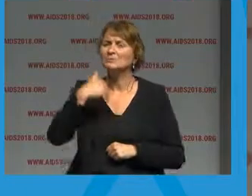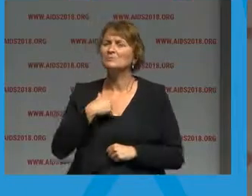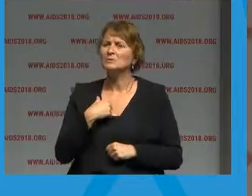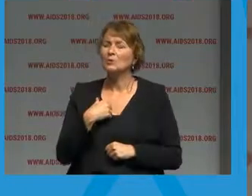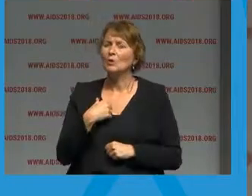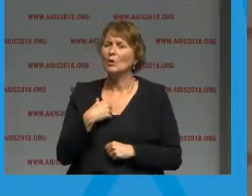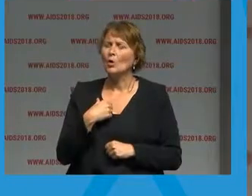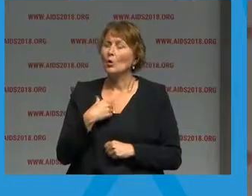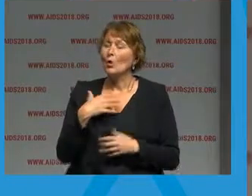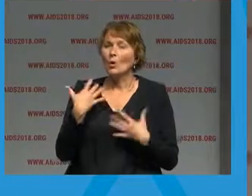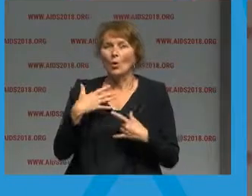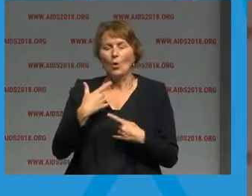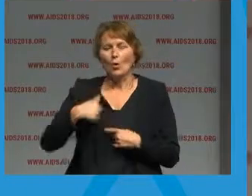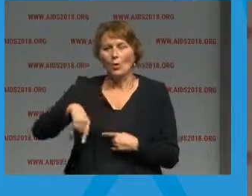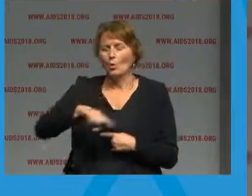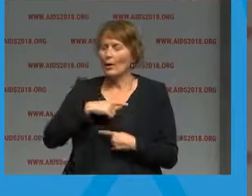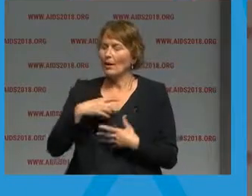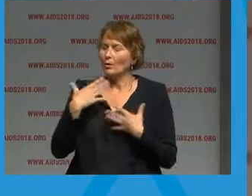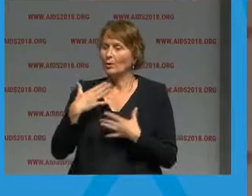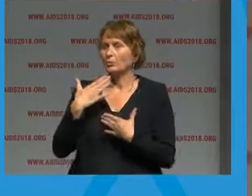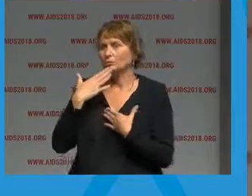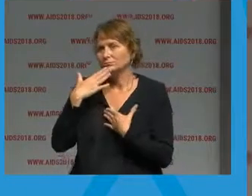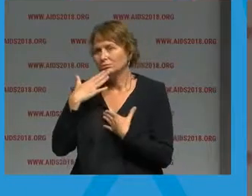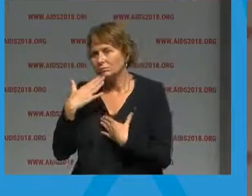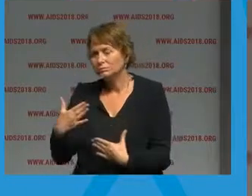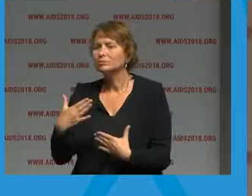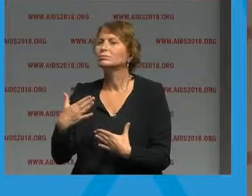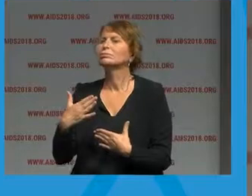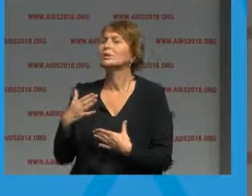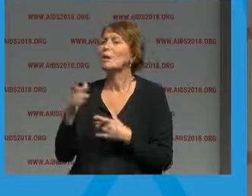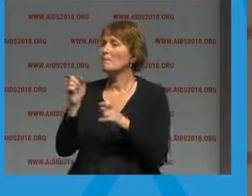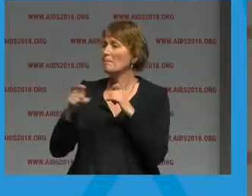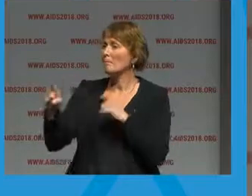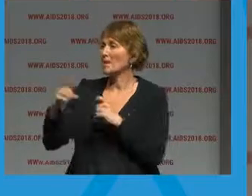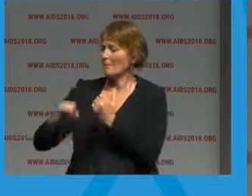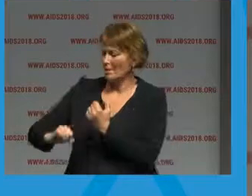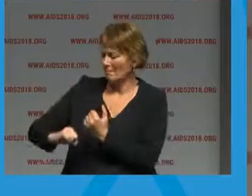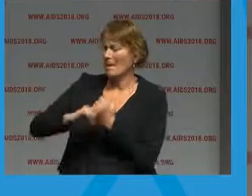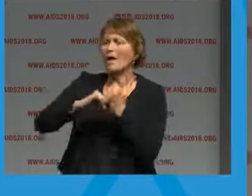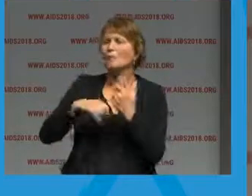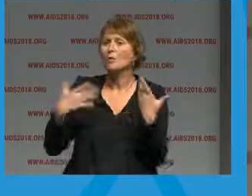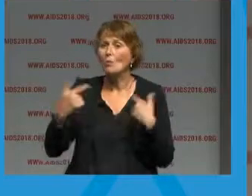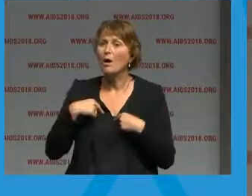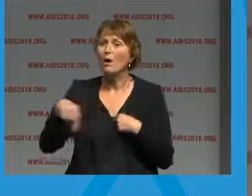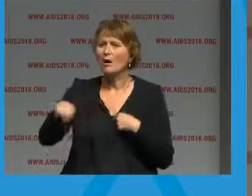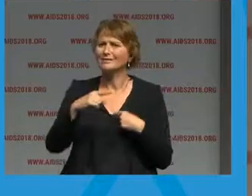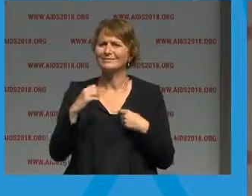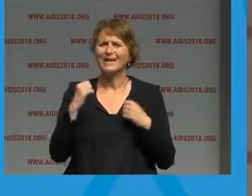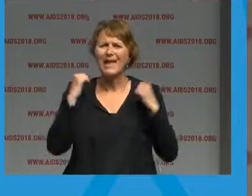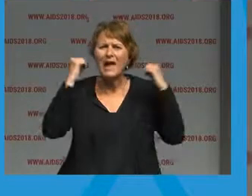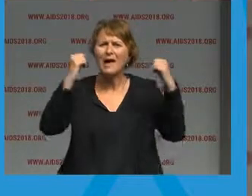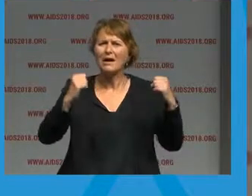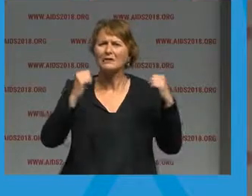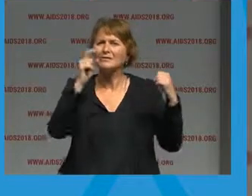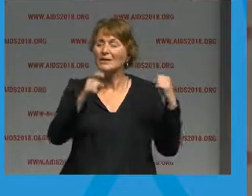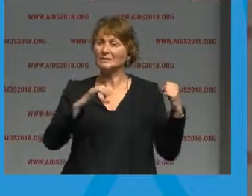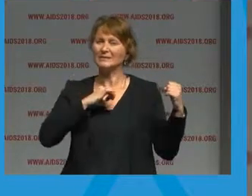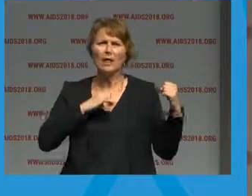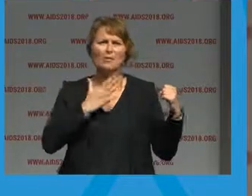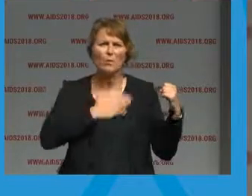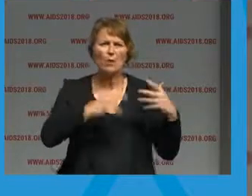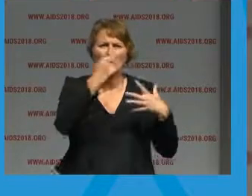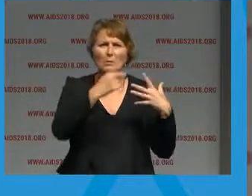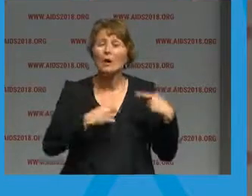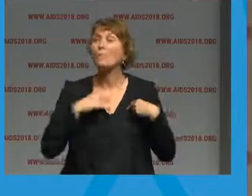of gratitude to people who engaged in health activism, not only on behalf of themselves, but on behalf of other